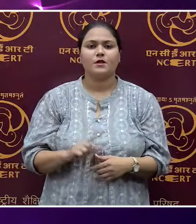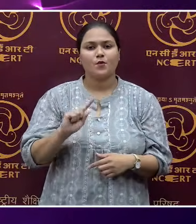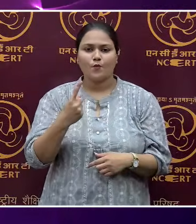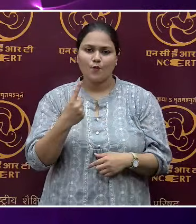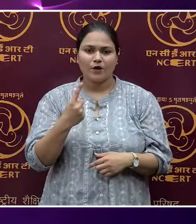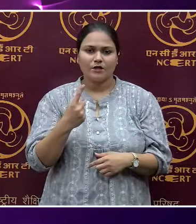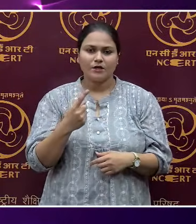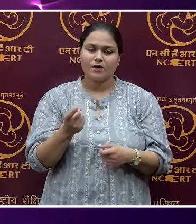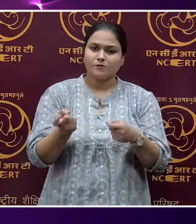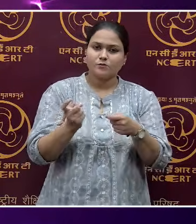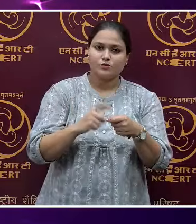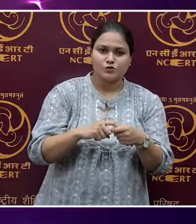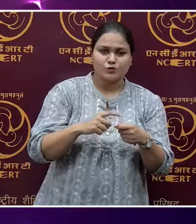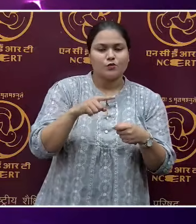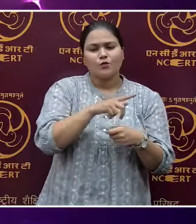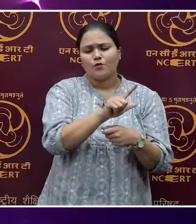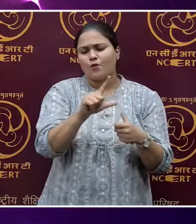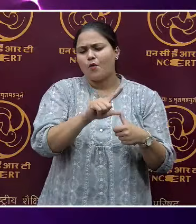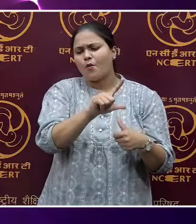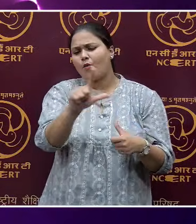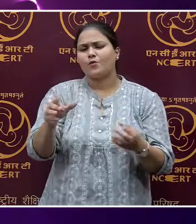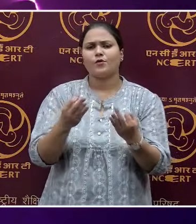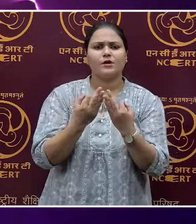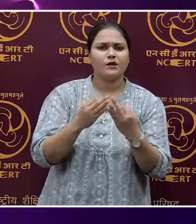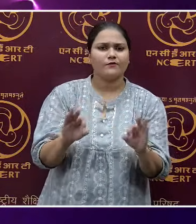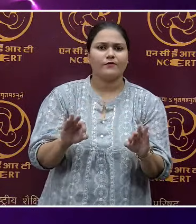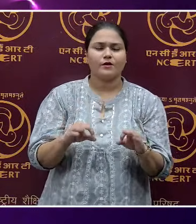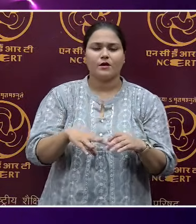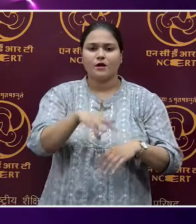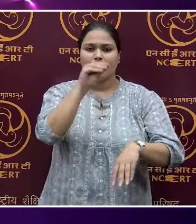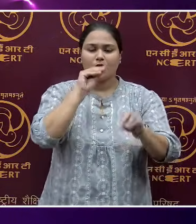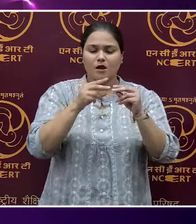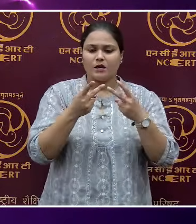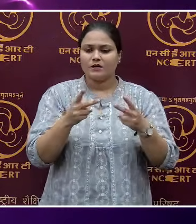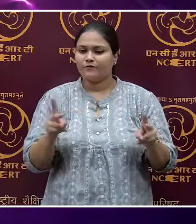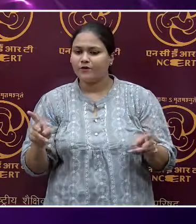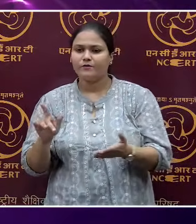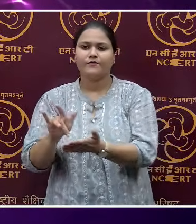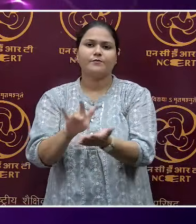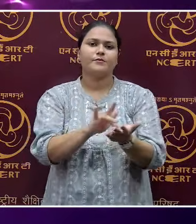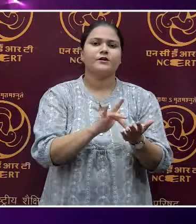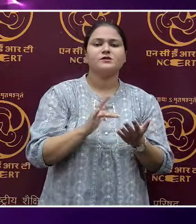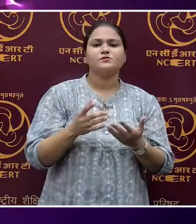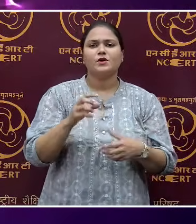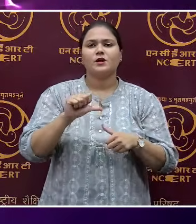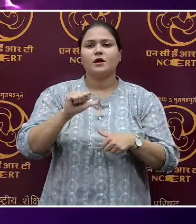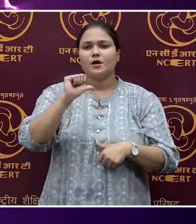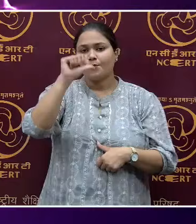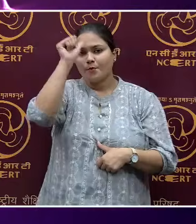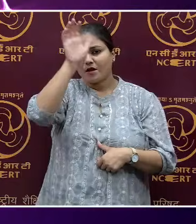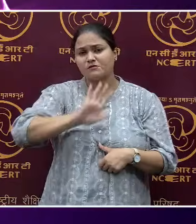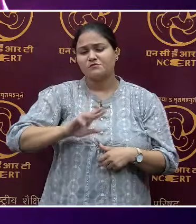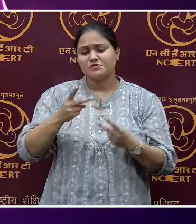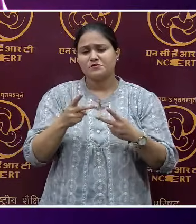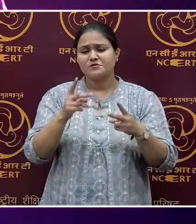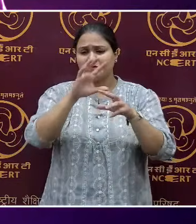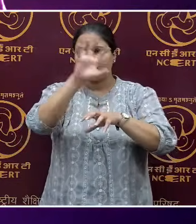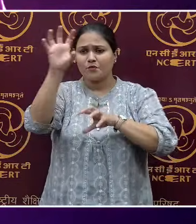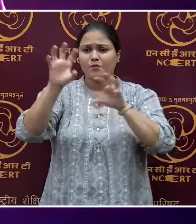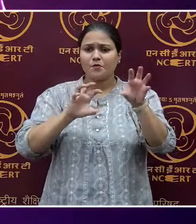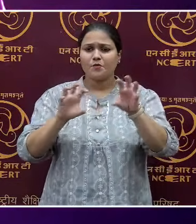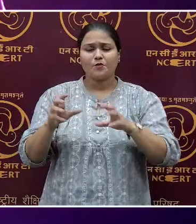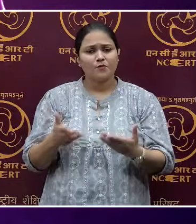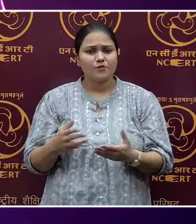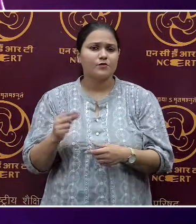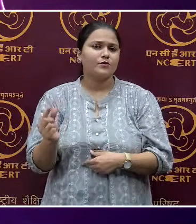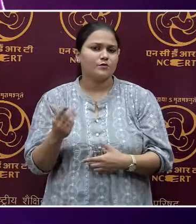and it is free for everybody out there, and they can learn across different domains, right? Because we're talking about computer sciences, but you have different